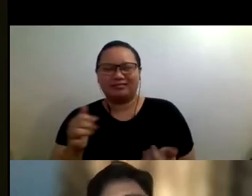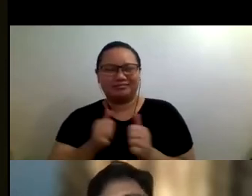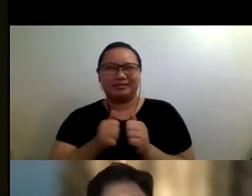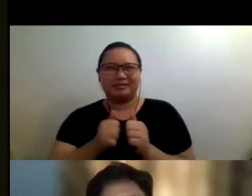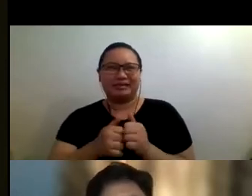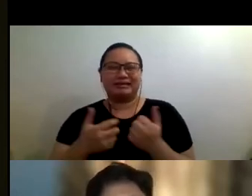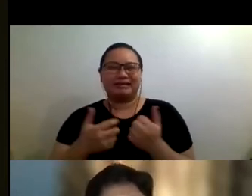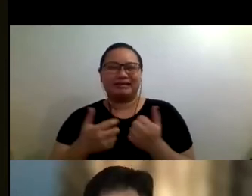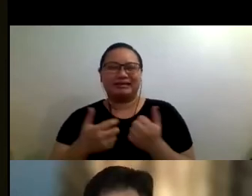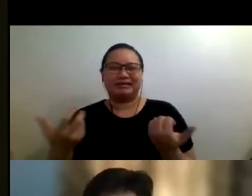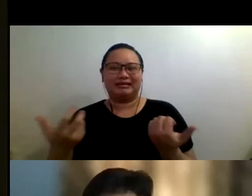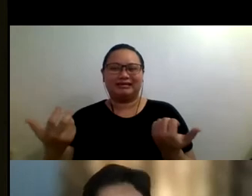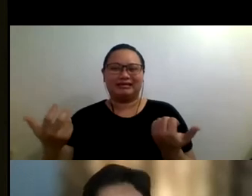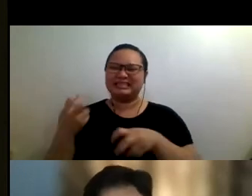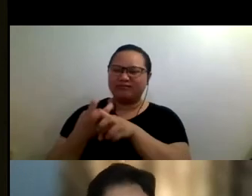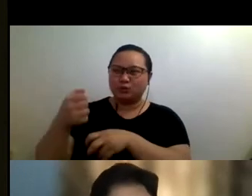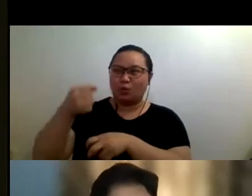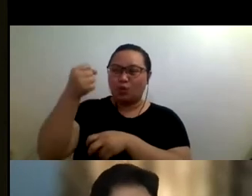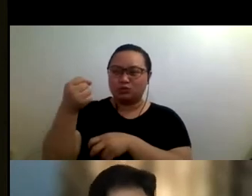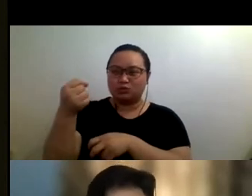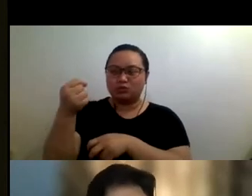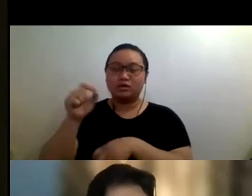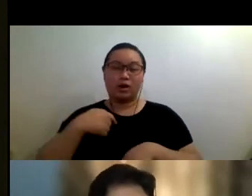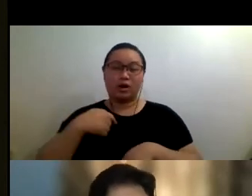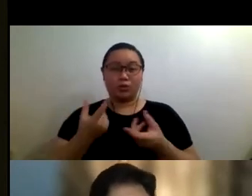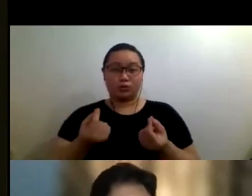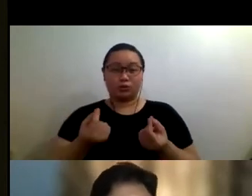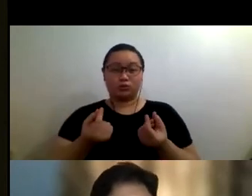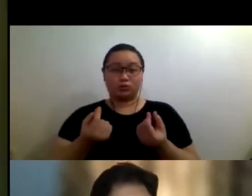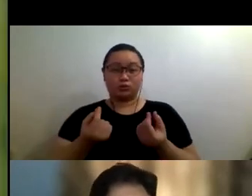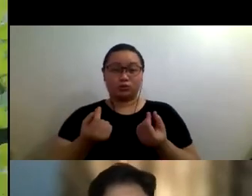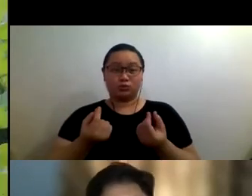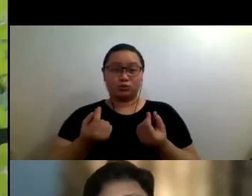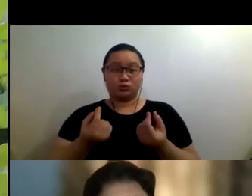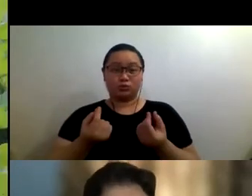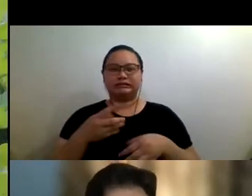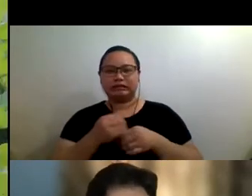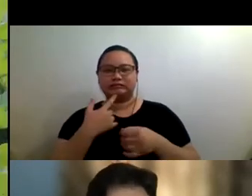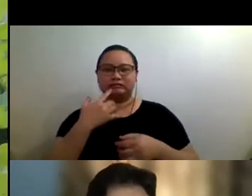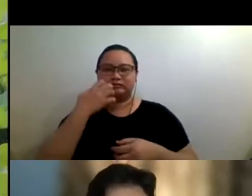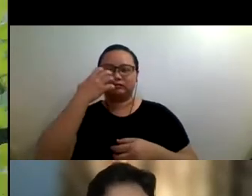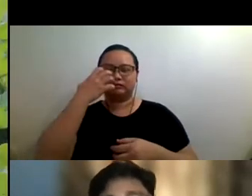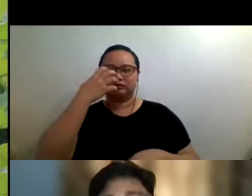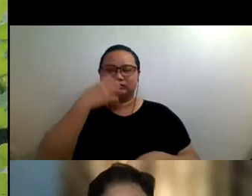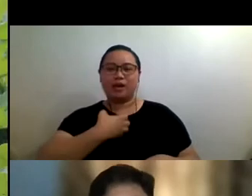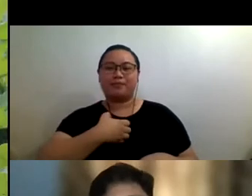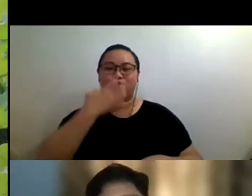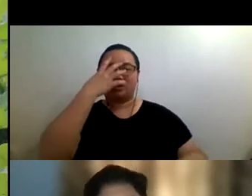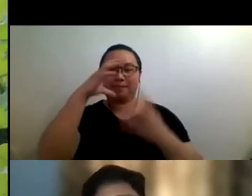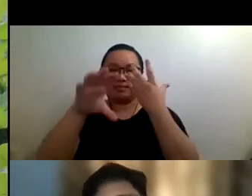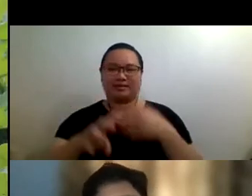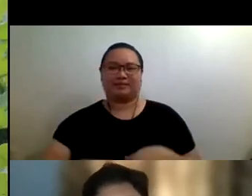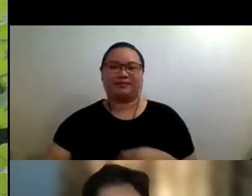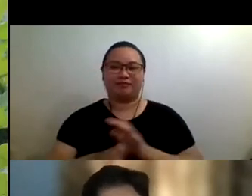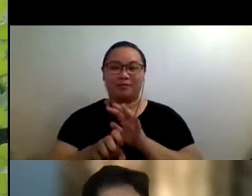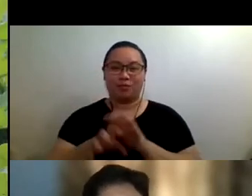is developing emotional empathy. And emotional empathy is like catching a ball, but the ball is the emotion of